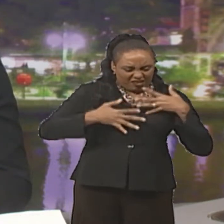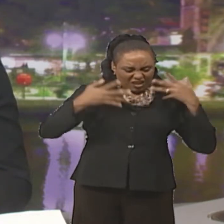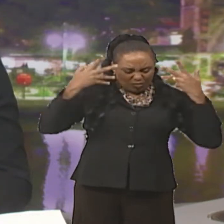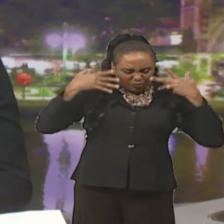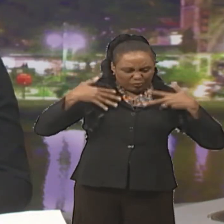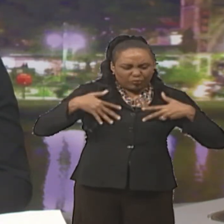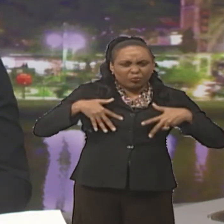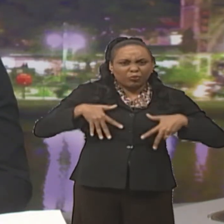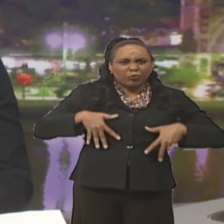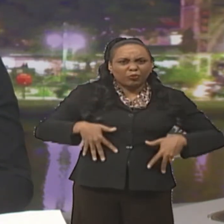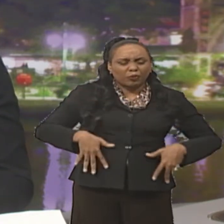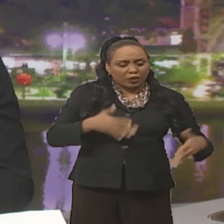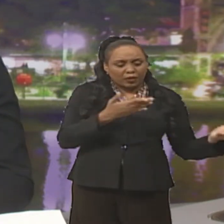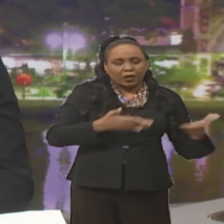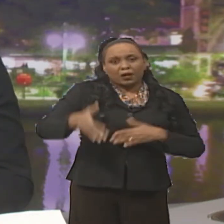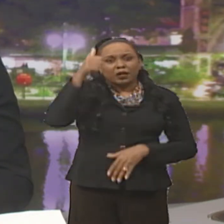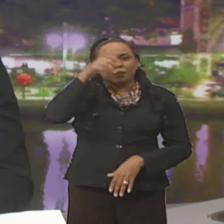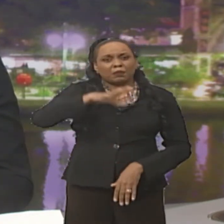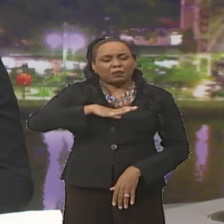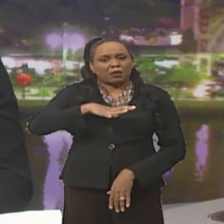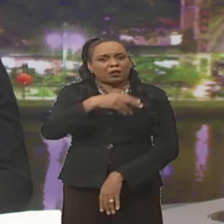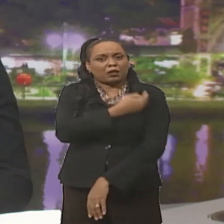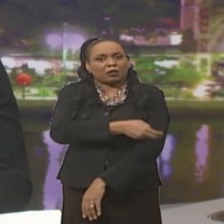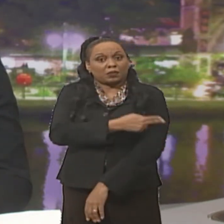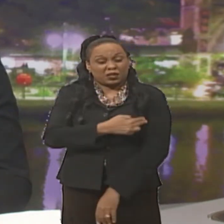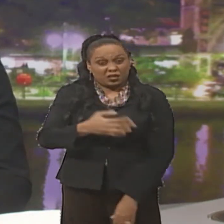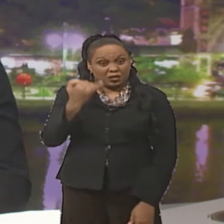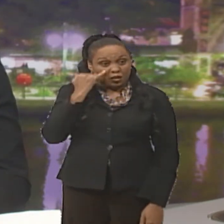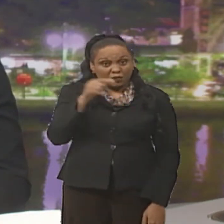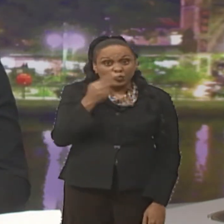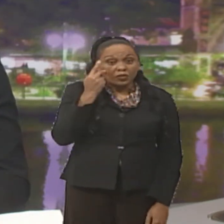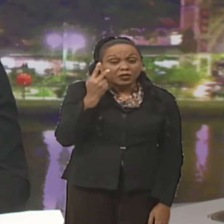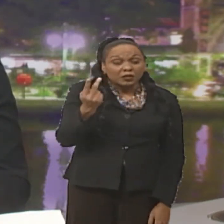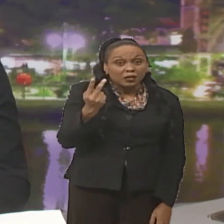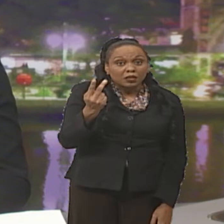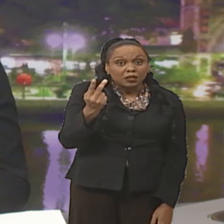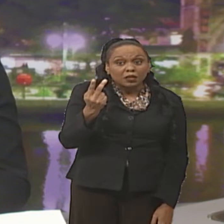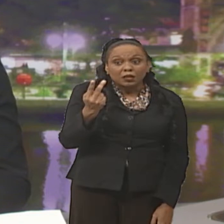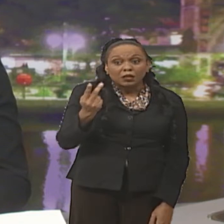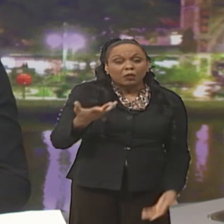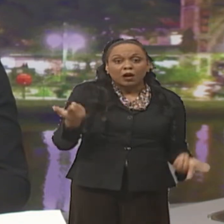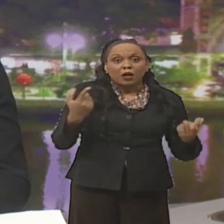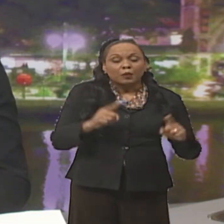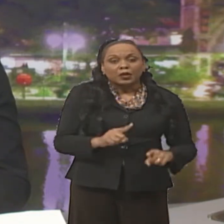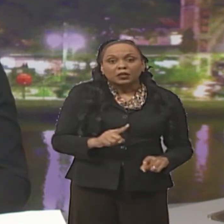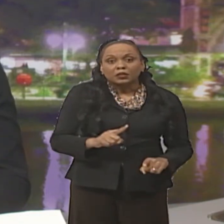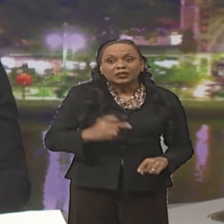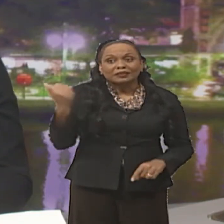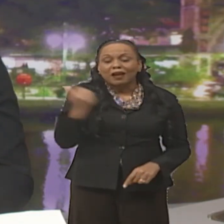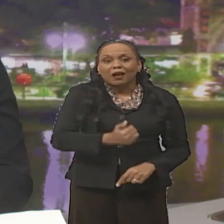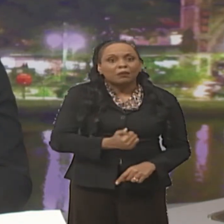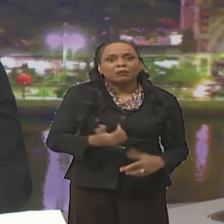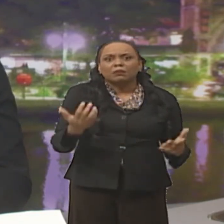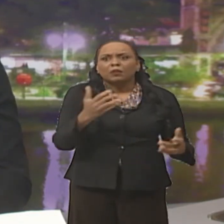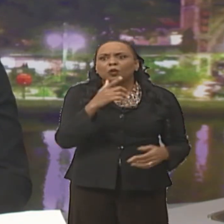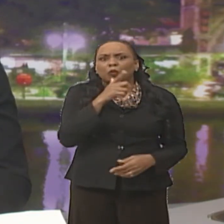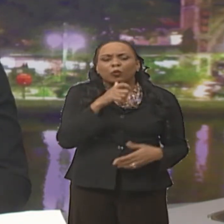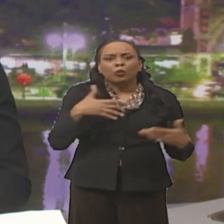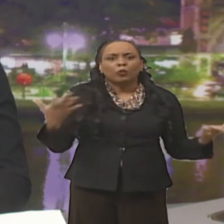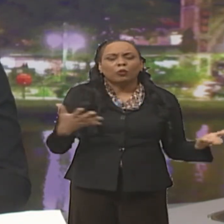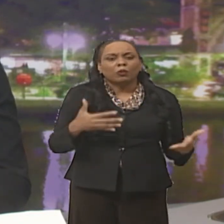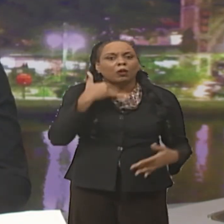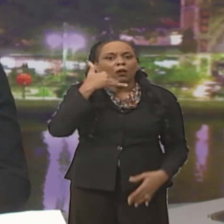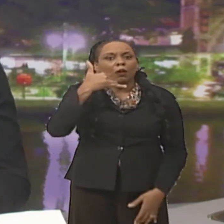Elizabeth Hospital by ambulance. Lawmen want anyone who witnessed or can provide information regarding this incident to call the Holetown